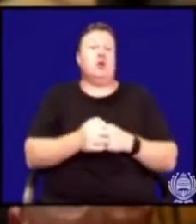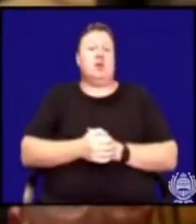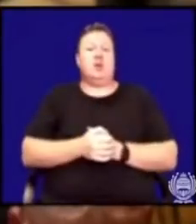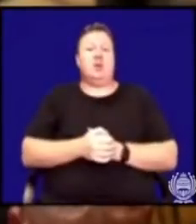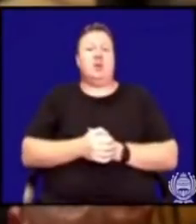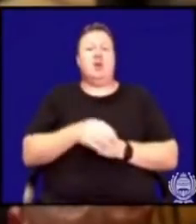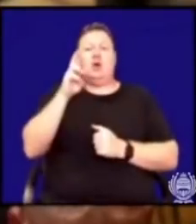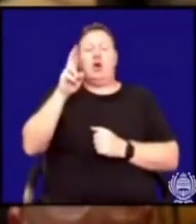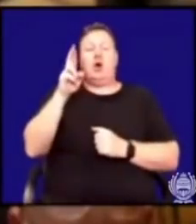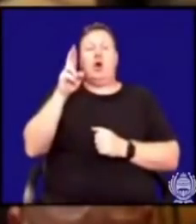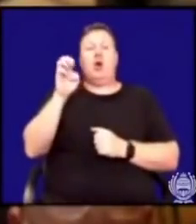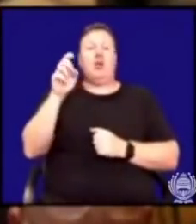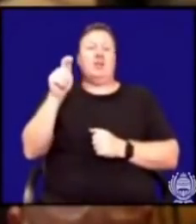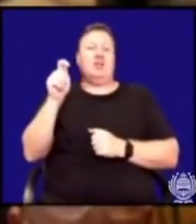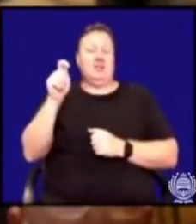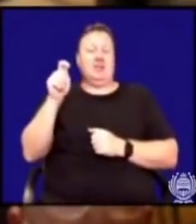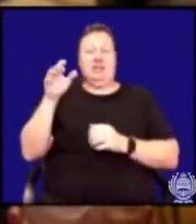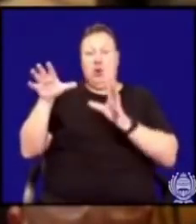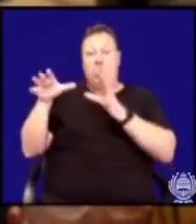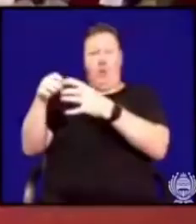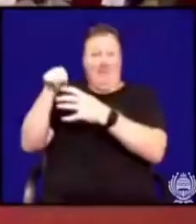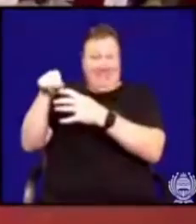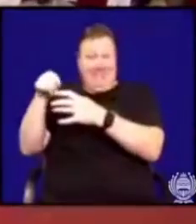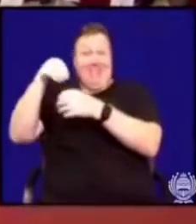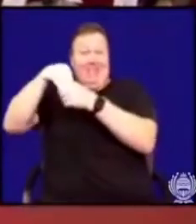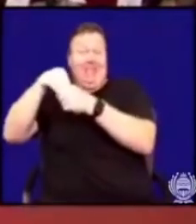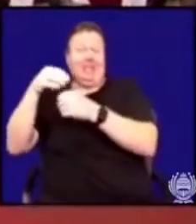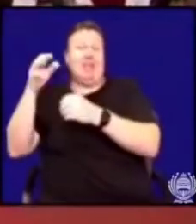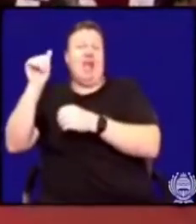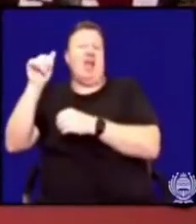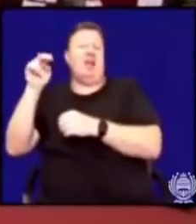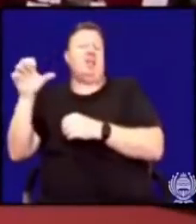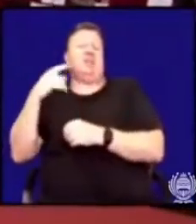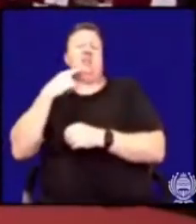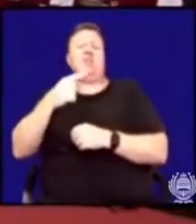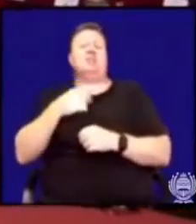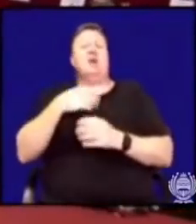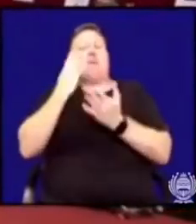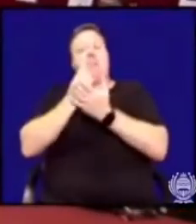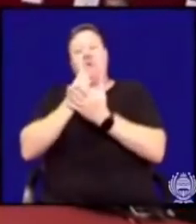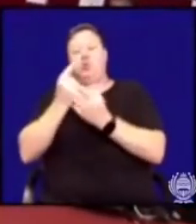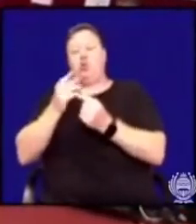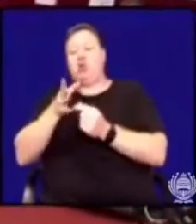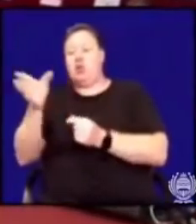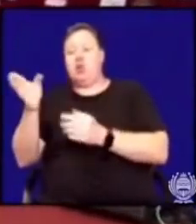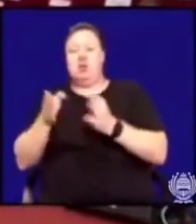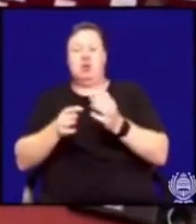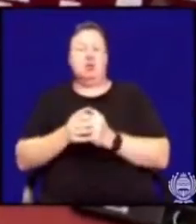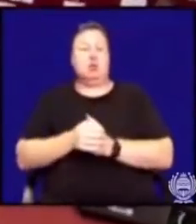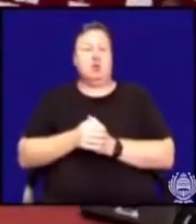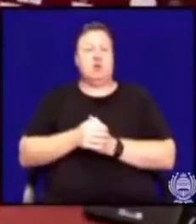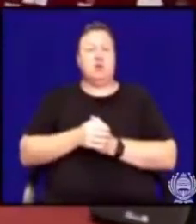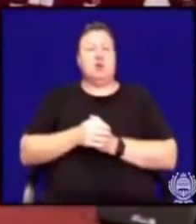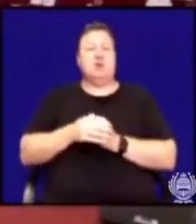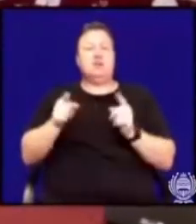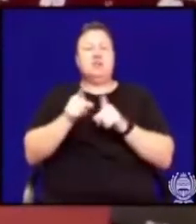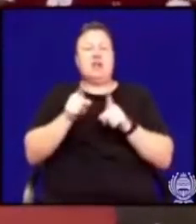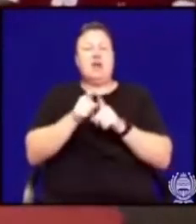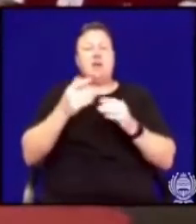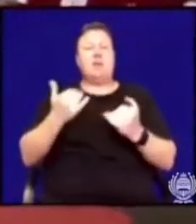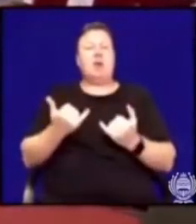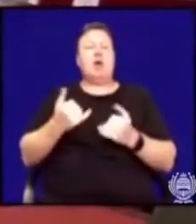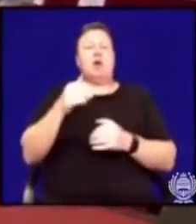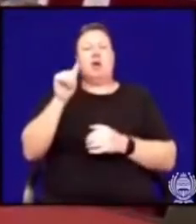other side says that. It's so deep that even the ghost that masquerades as the ANC Youth League today is just